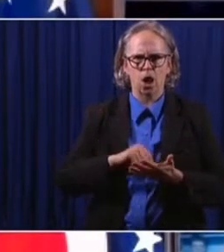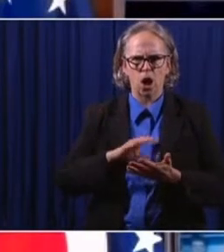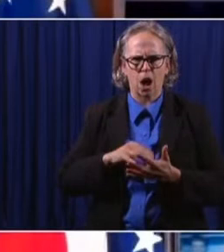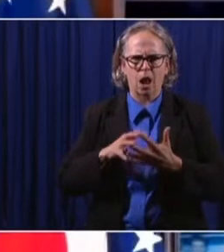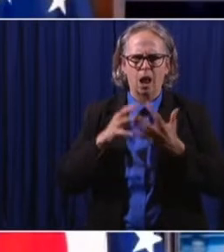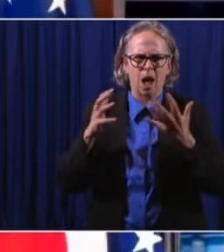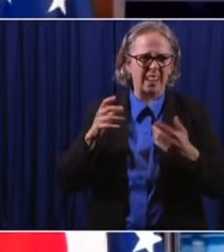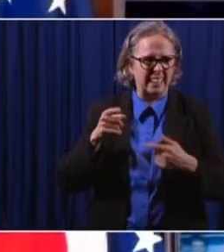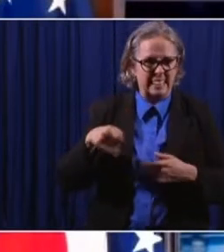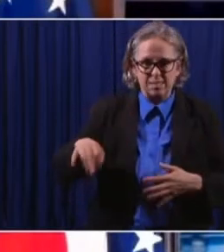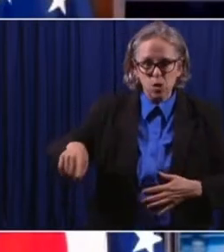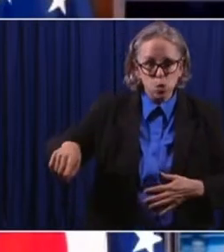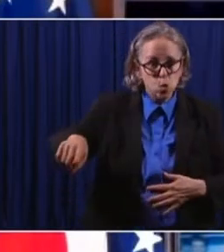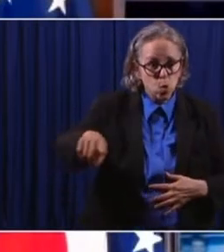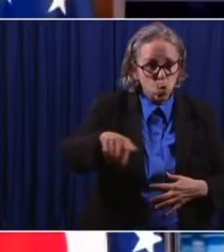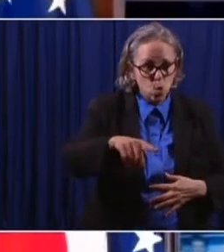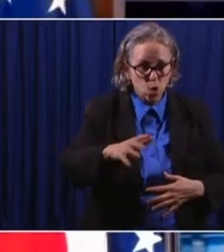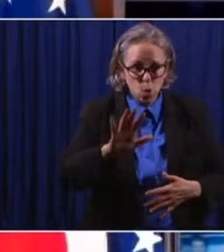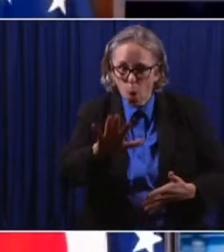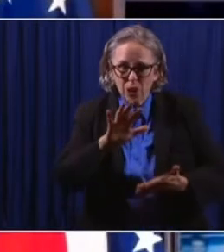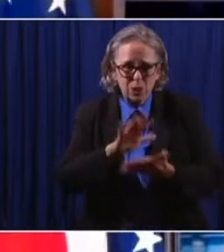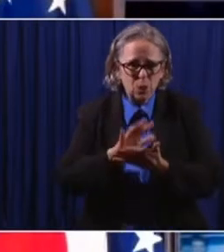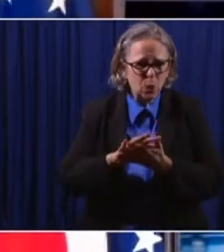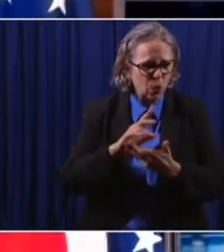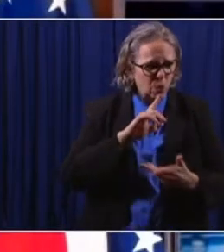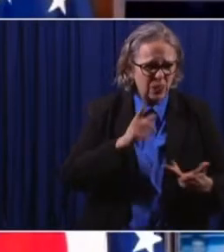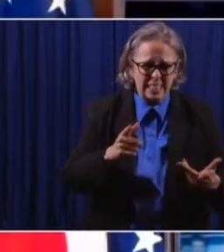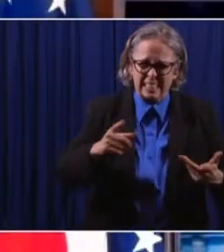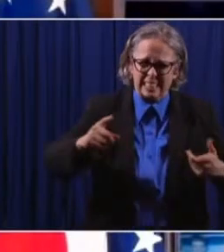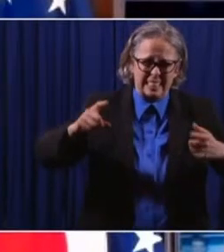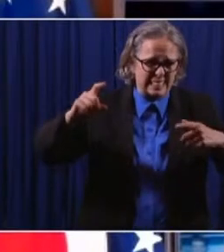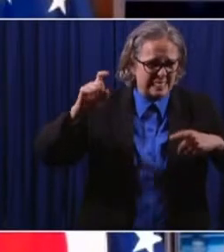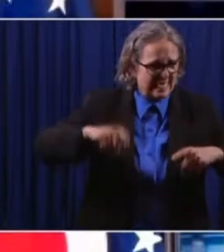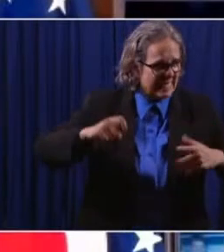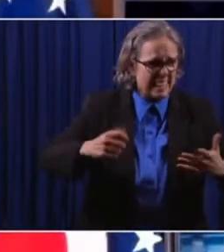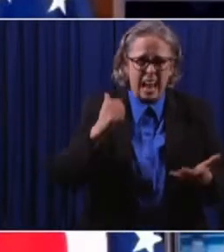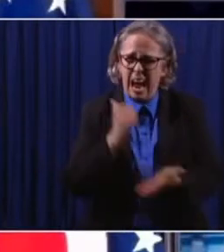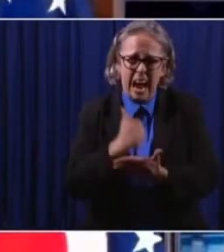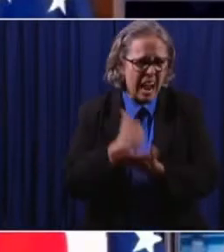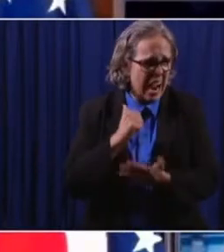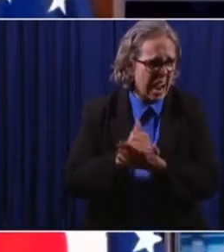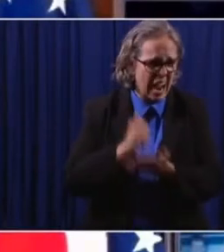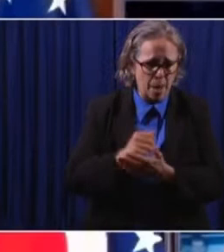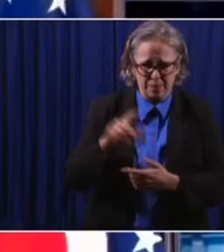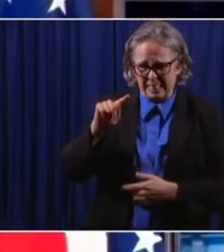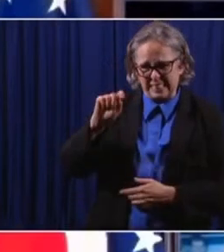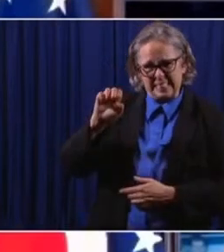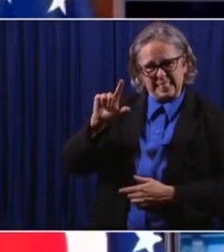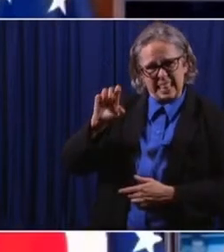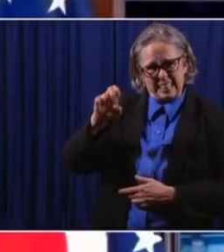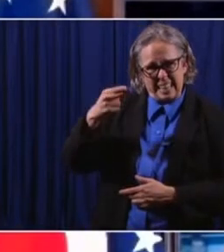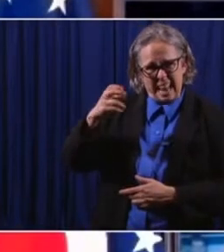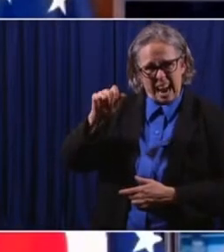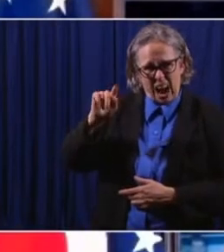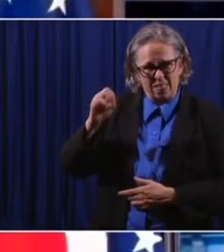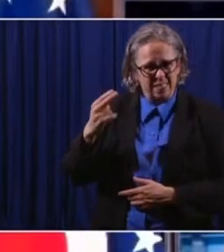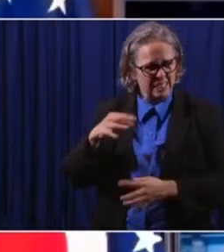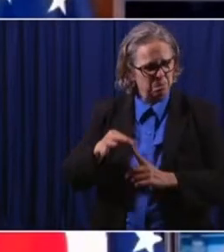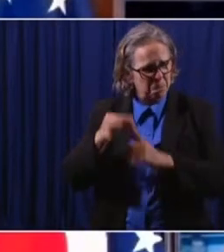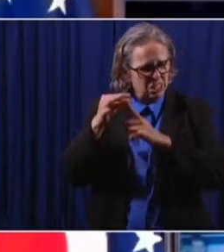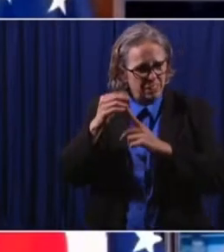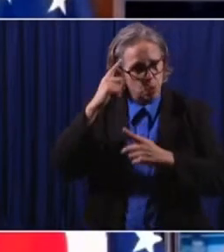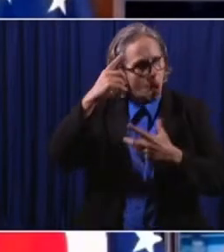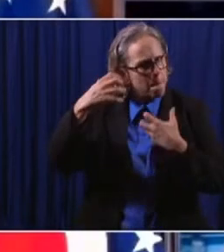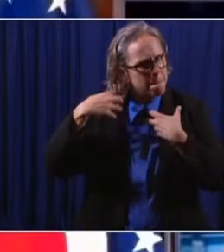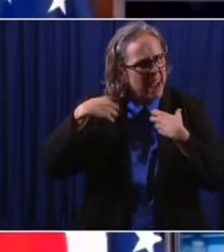from this telehealth program, and we know a lot of schools can, particularly for mental health